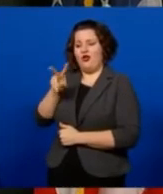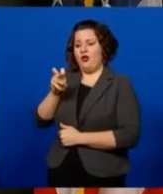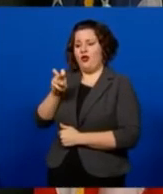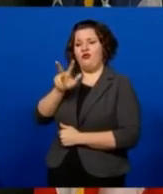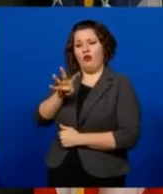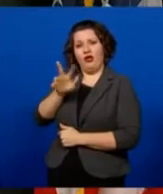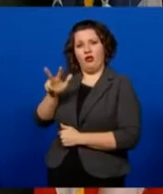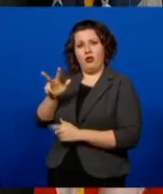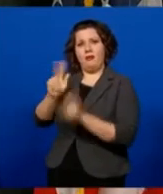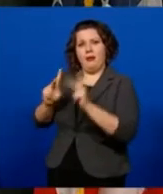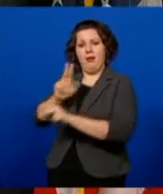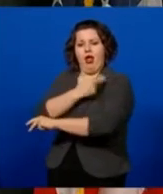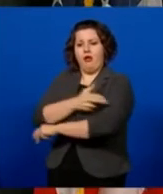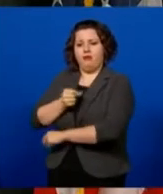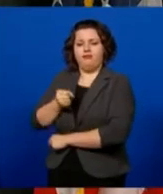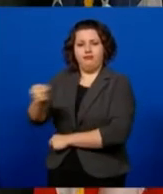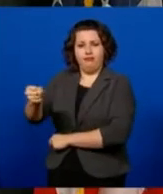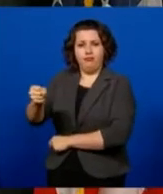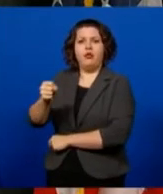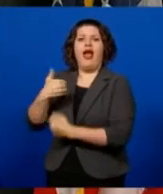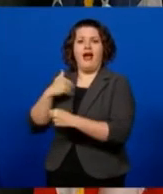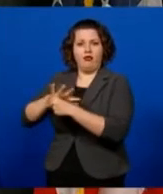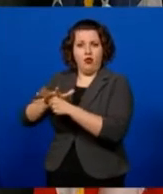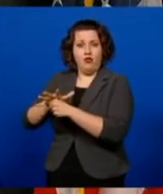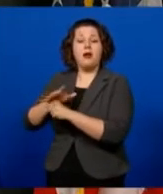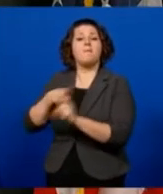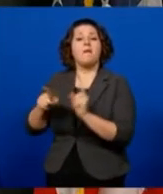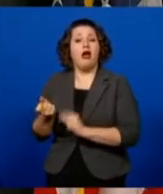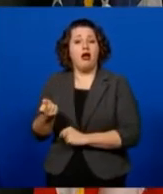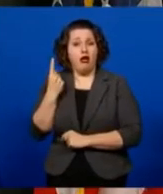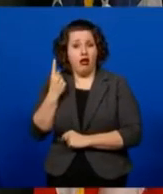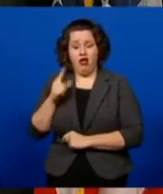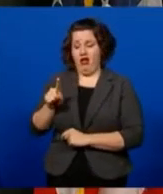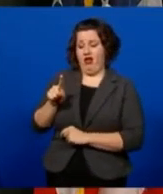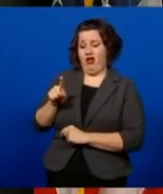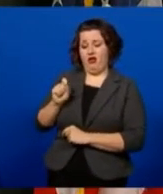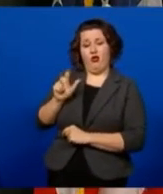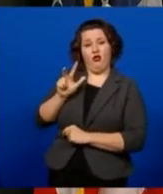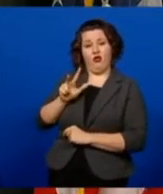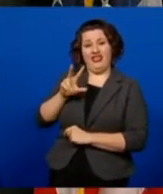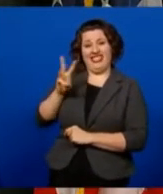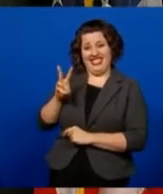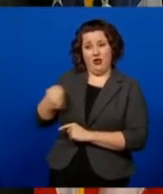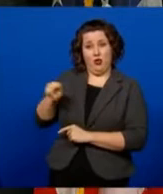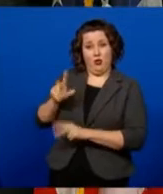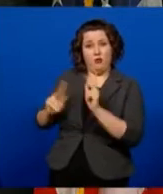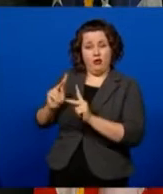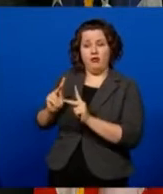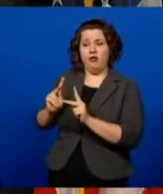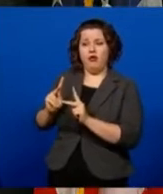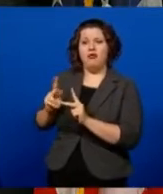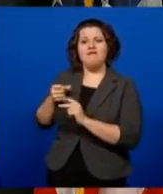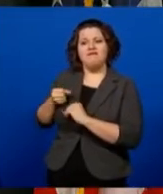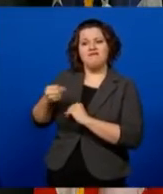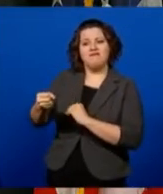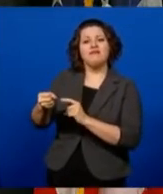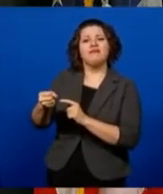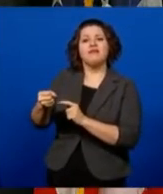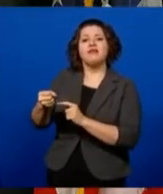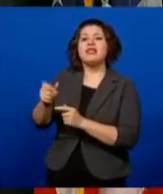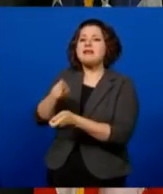Iowans were hospitalized with COVID-19, but 136 of them were admitted specifically